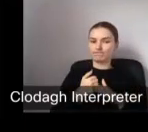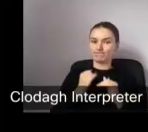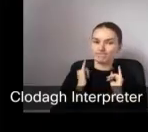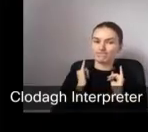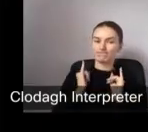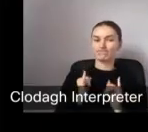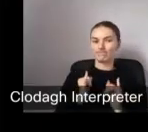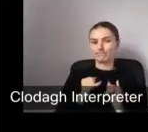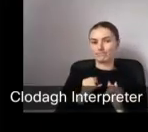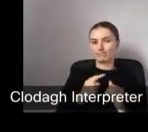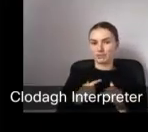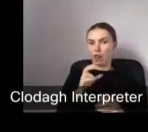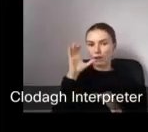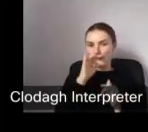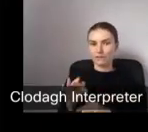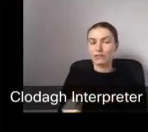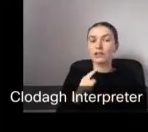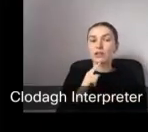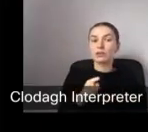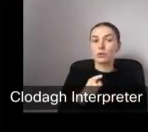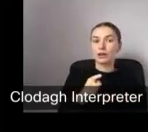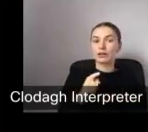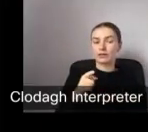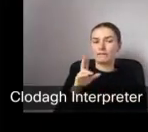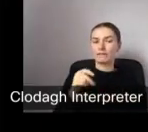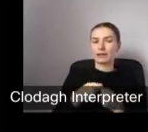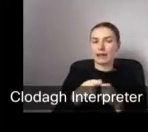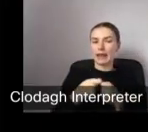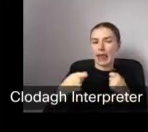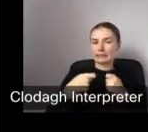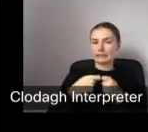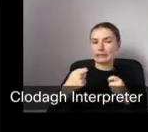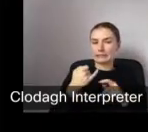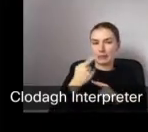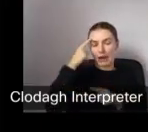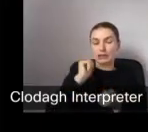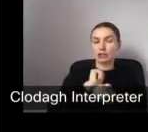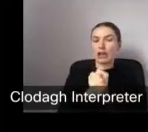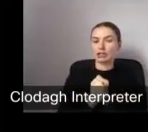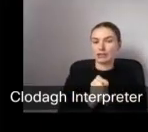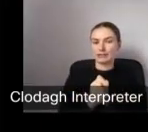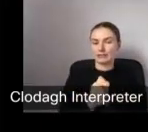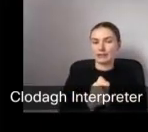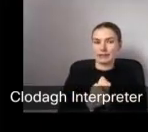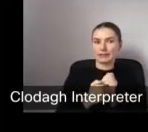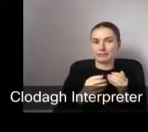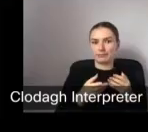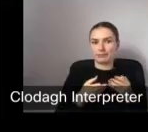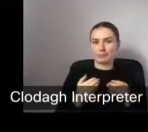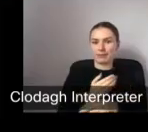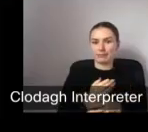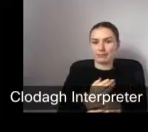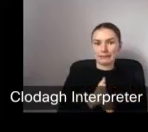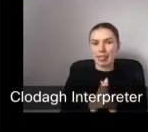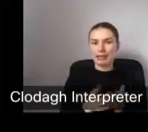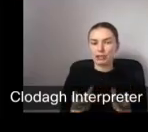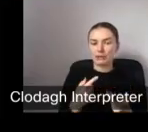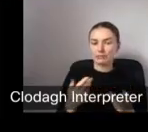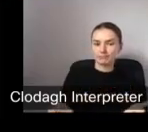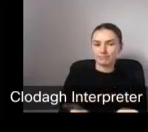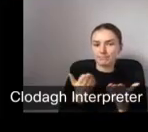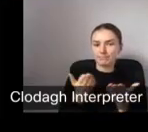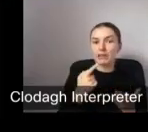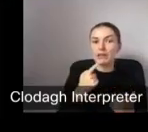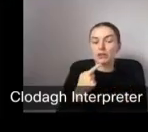is what we call neuroplastic. It changes according to stimulation. The less stimulation you have, the more stimulation you have, the brain actually grows and creates